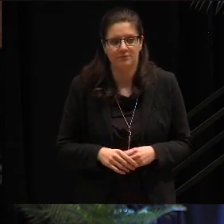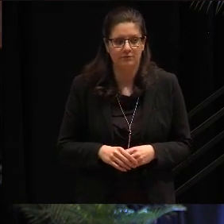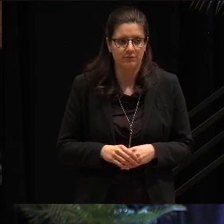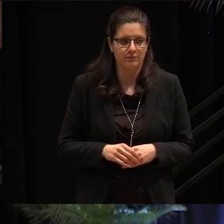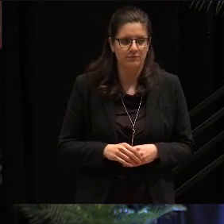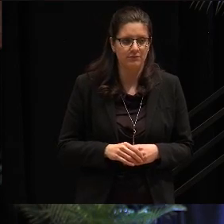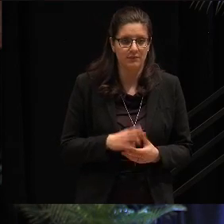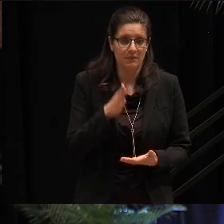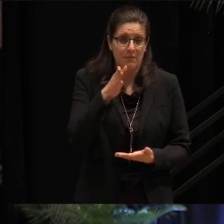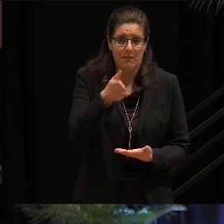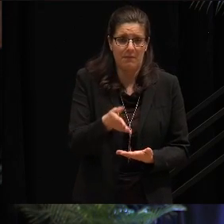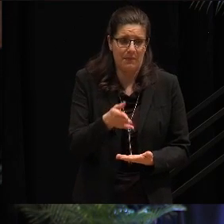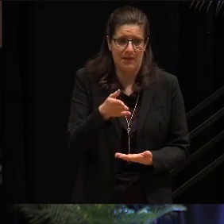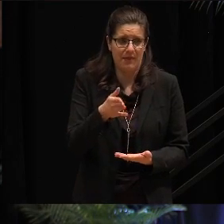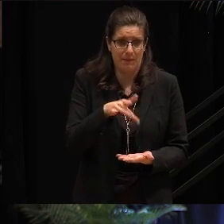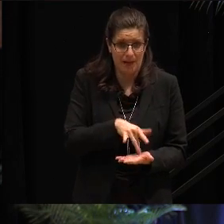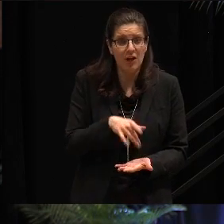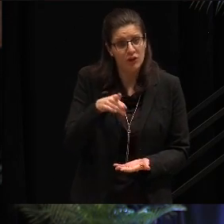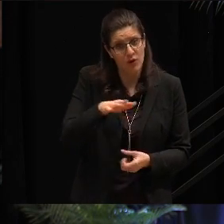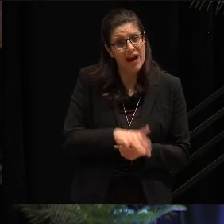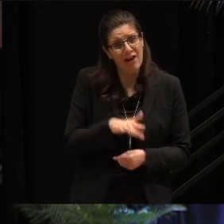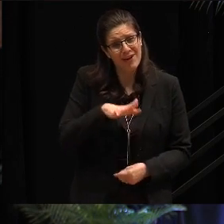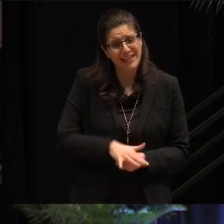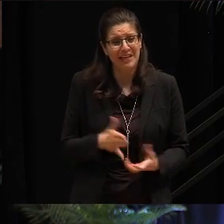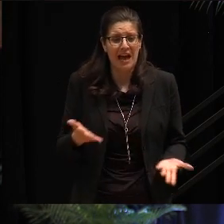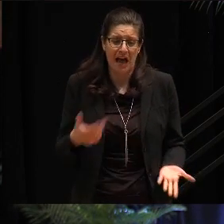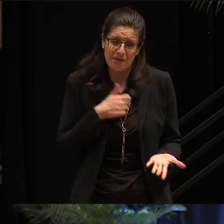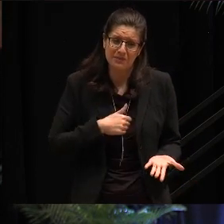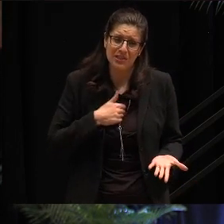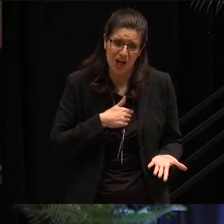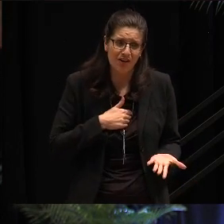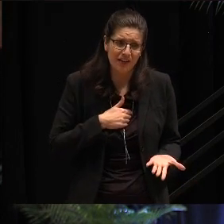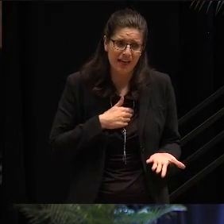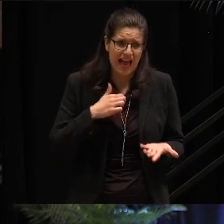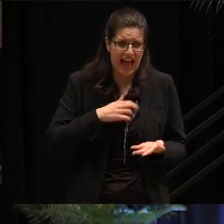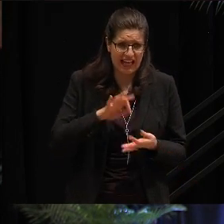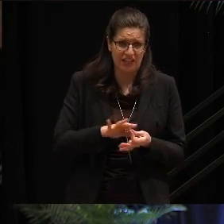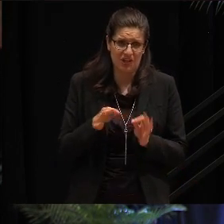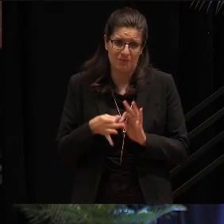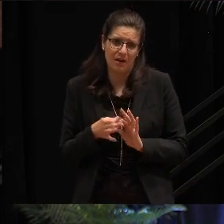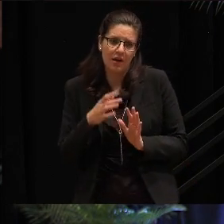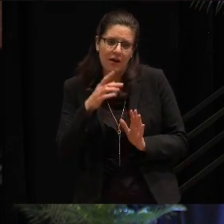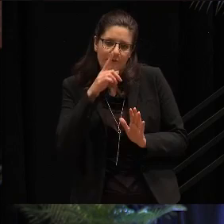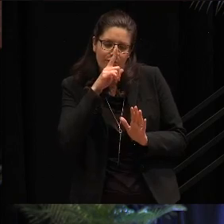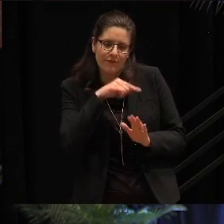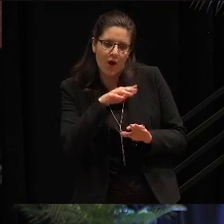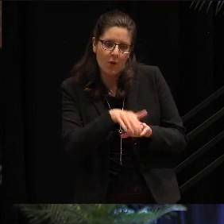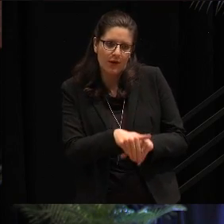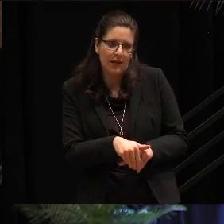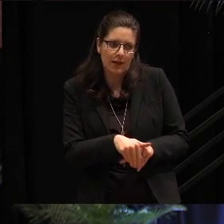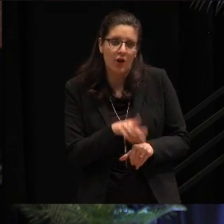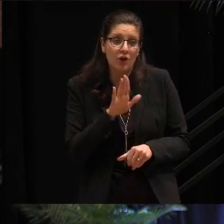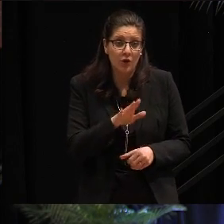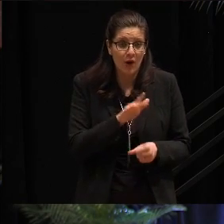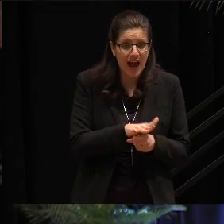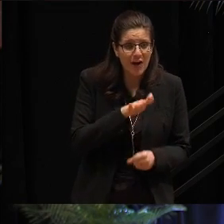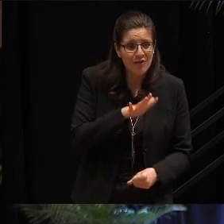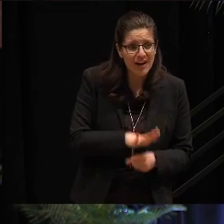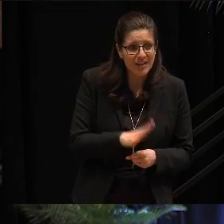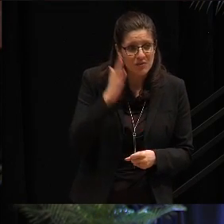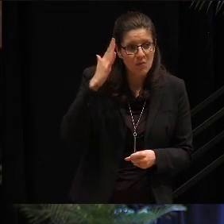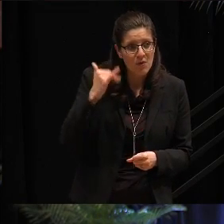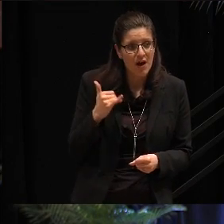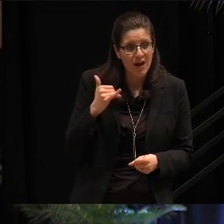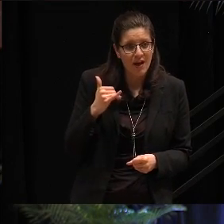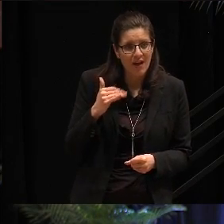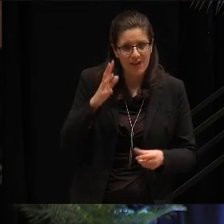Miss, you in the middle there, I mean, your outrage, I'm sorry, I interpret it as being rather phony because you're outraged by the fact, for